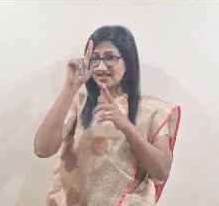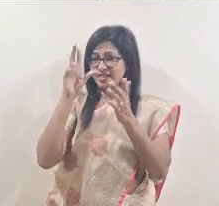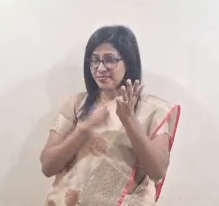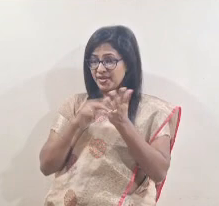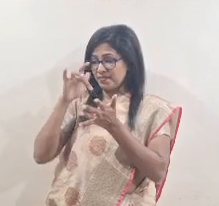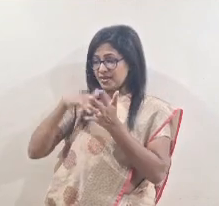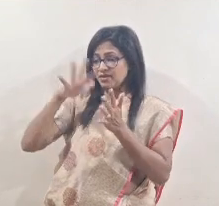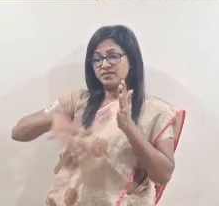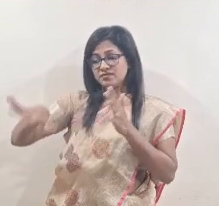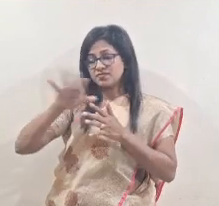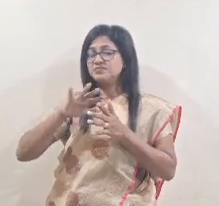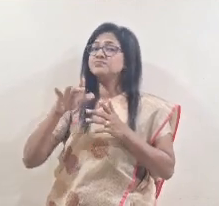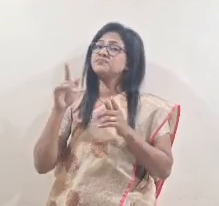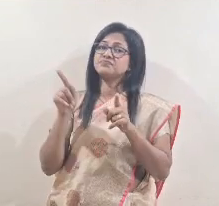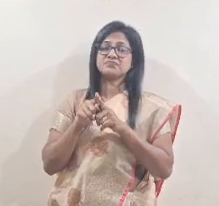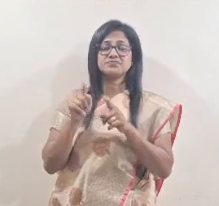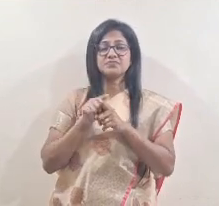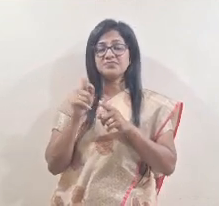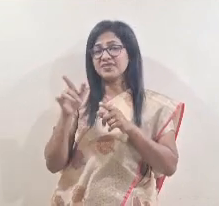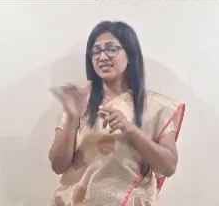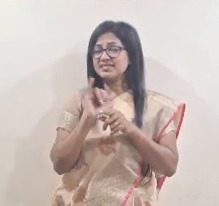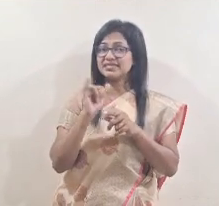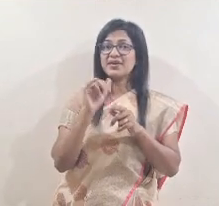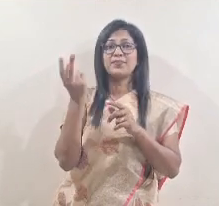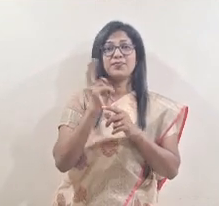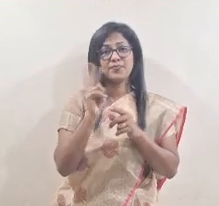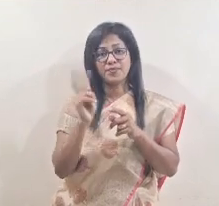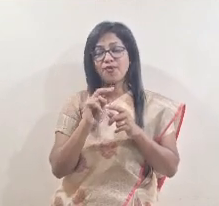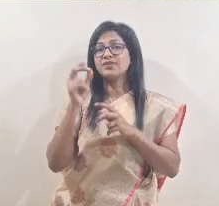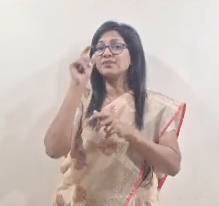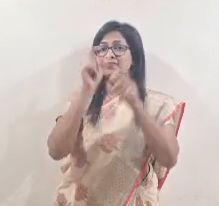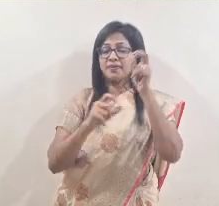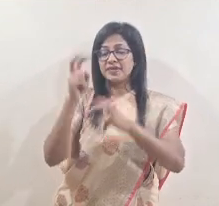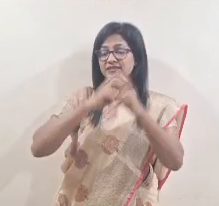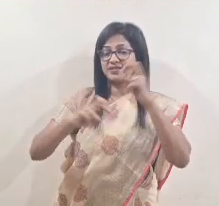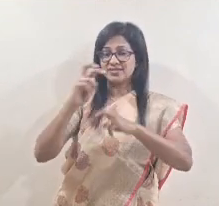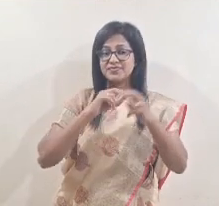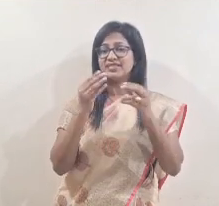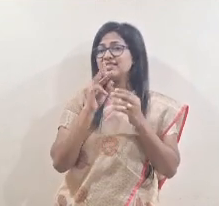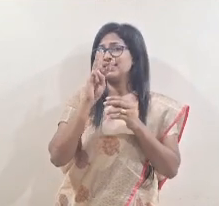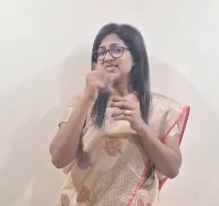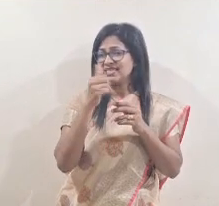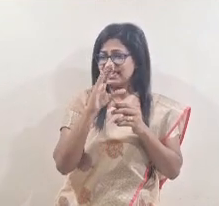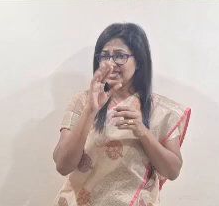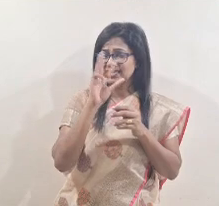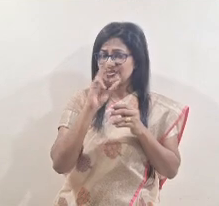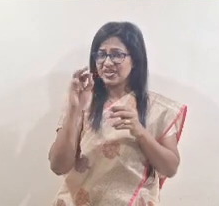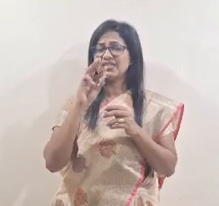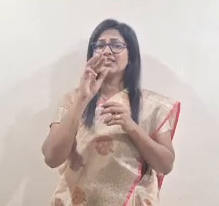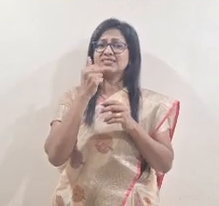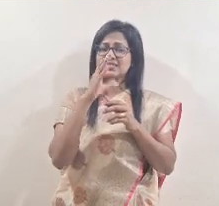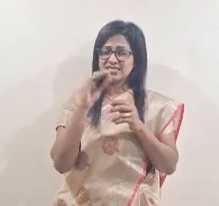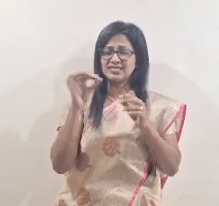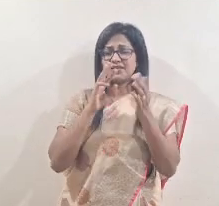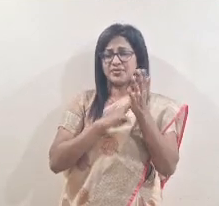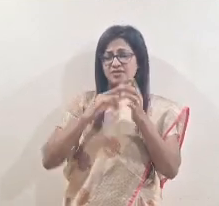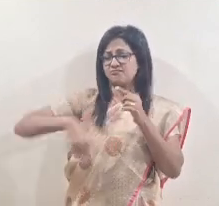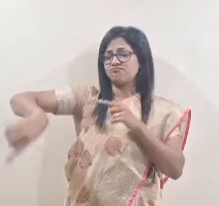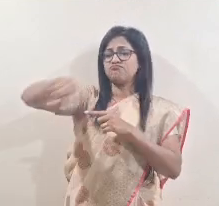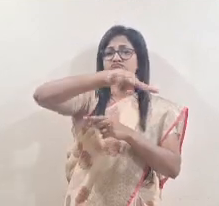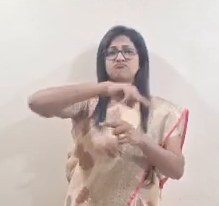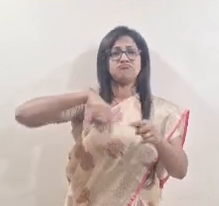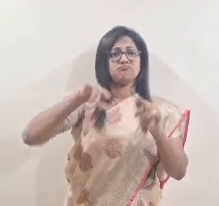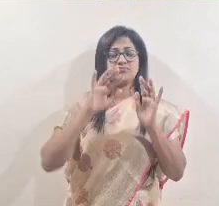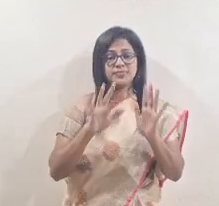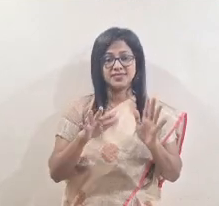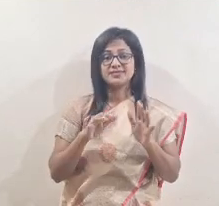of the nodes, the public transportation nodes, are in the 300 and 600 meter circle. And